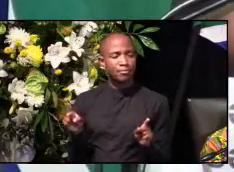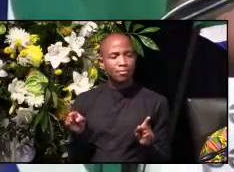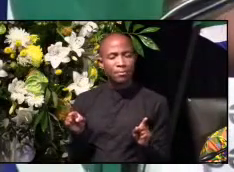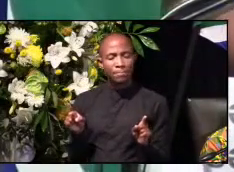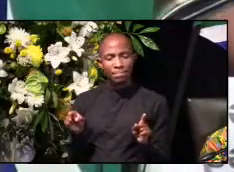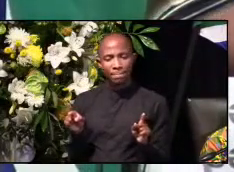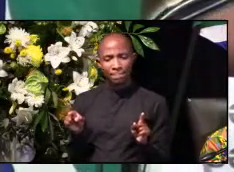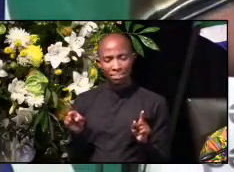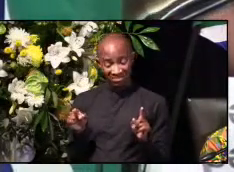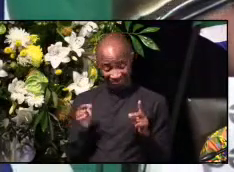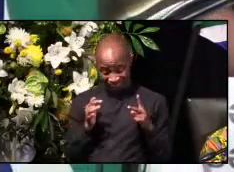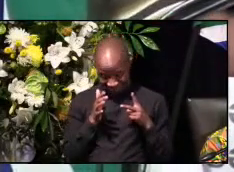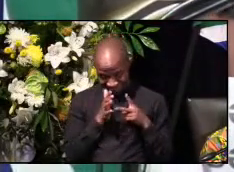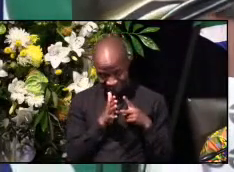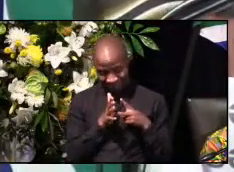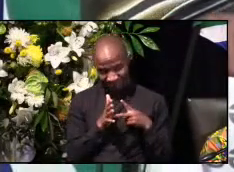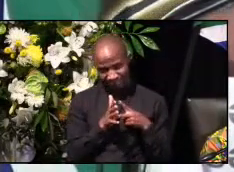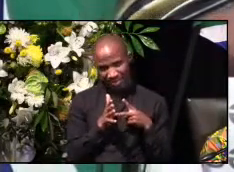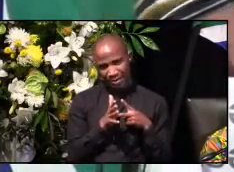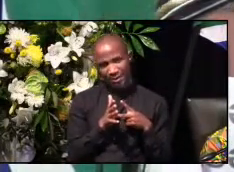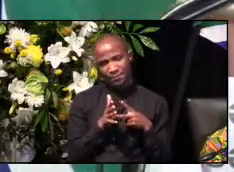the second problem